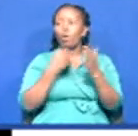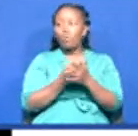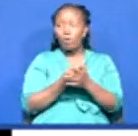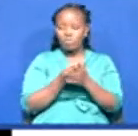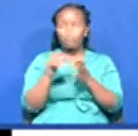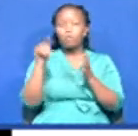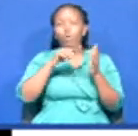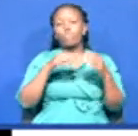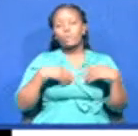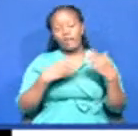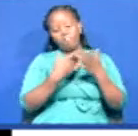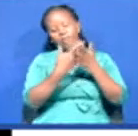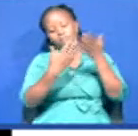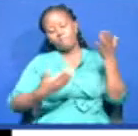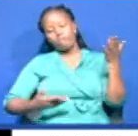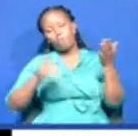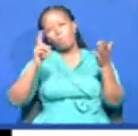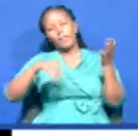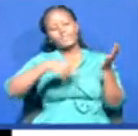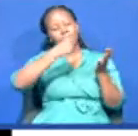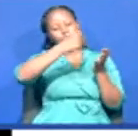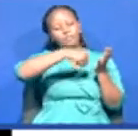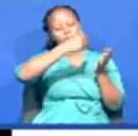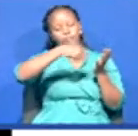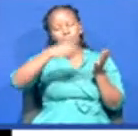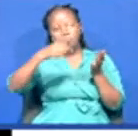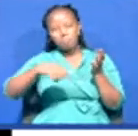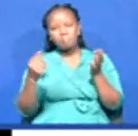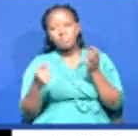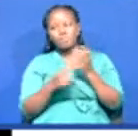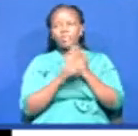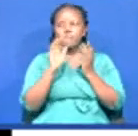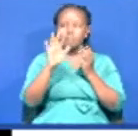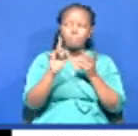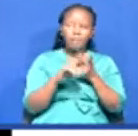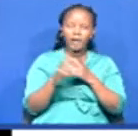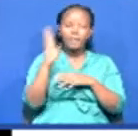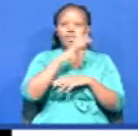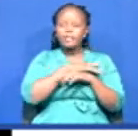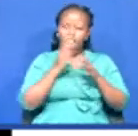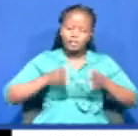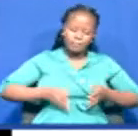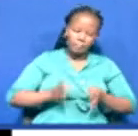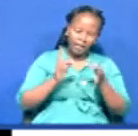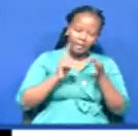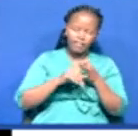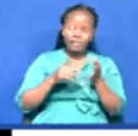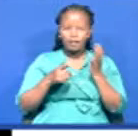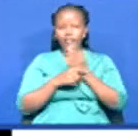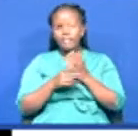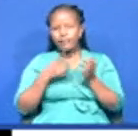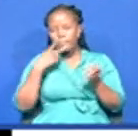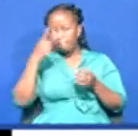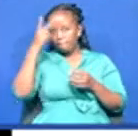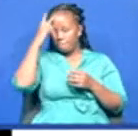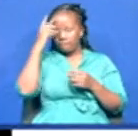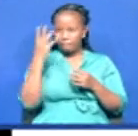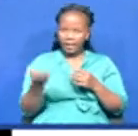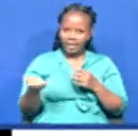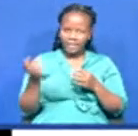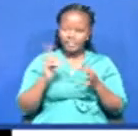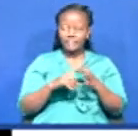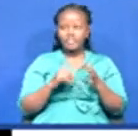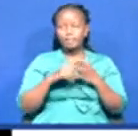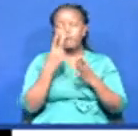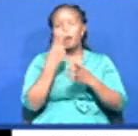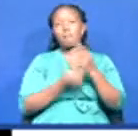you have to fill in. You state your names, your date of birth, probably your parents, the name of your parents, if you are both parents